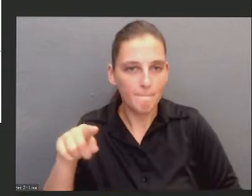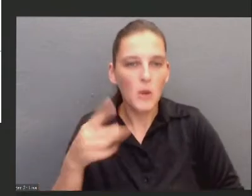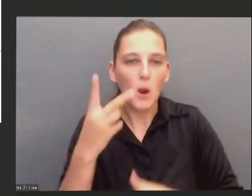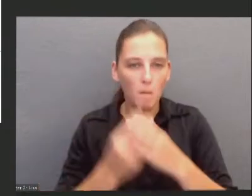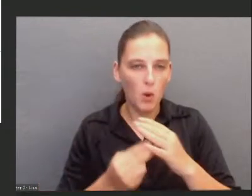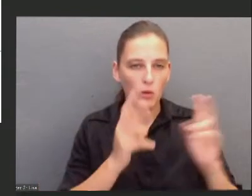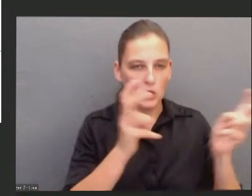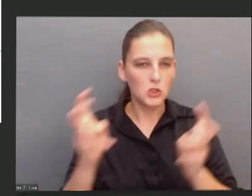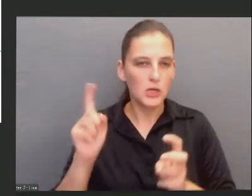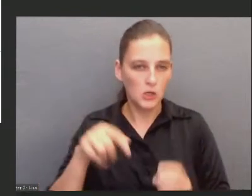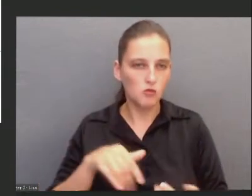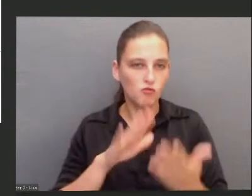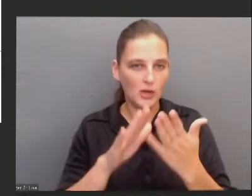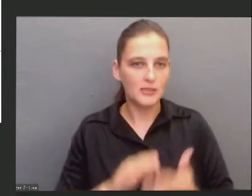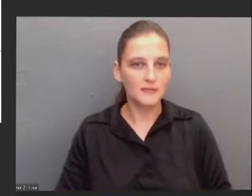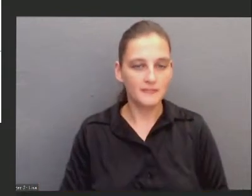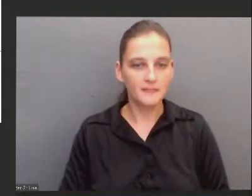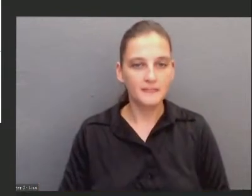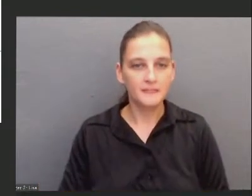addressed.